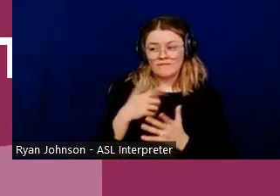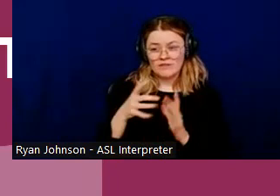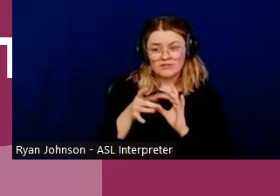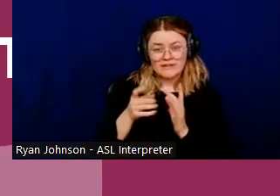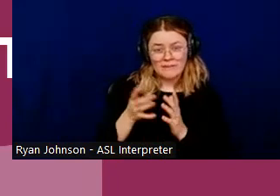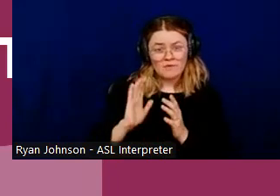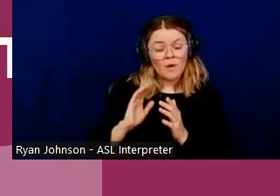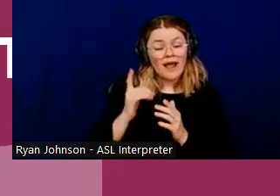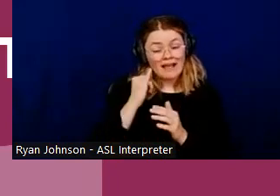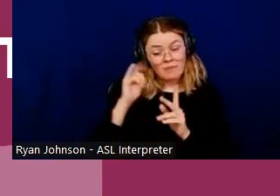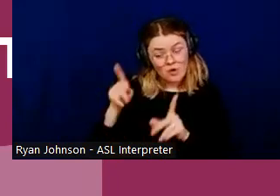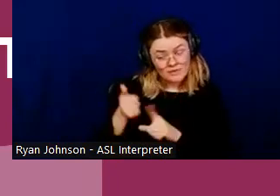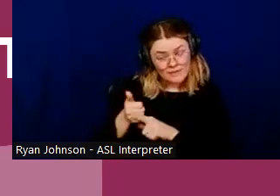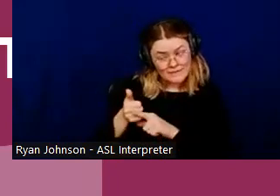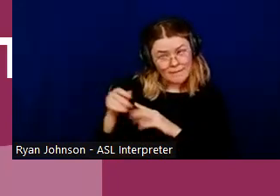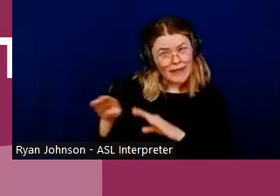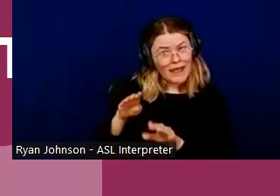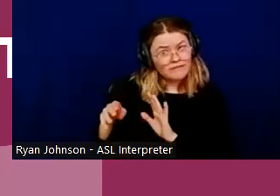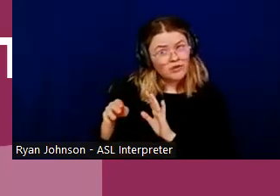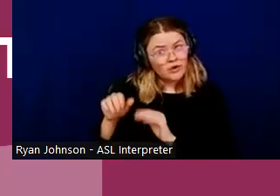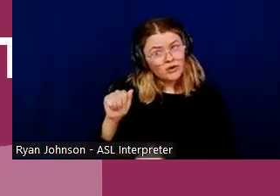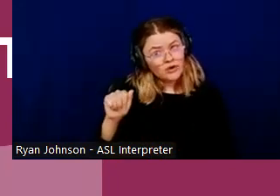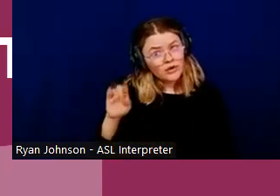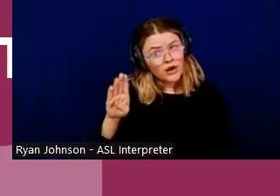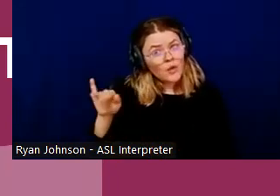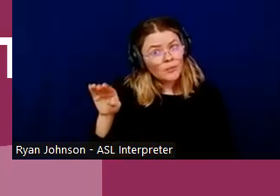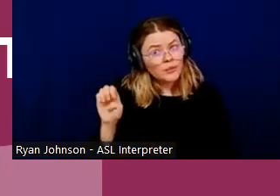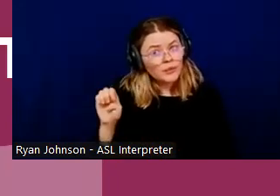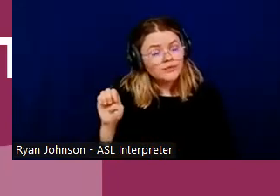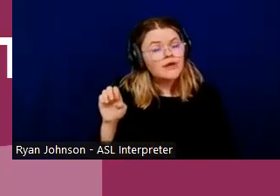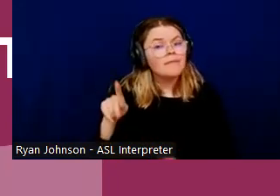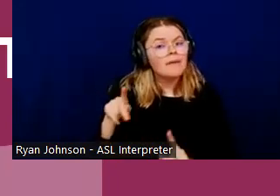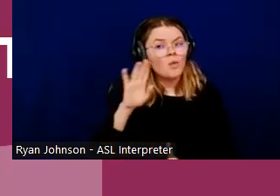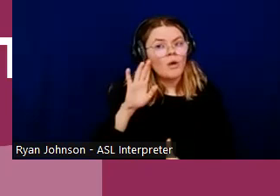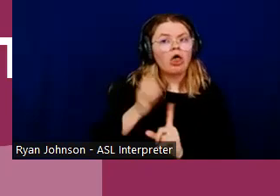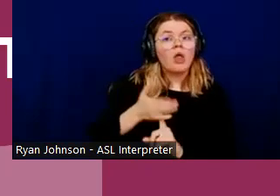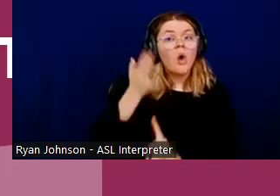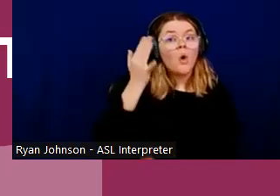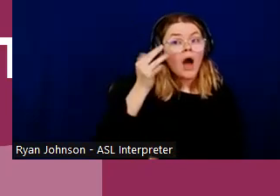because they love you, or the media makes you think, well, because they love you, they are jealous, they are abusive,